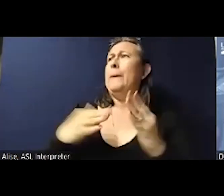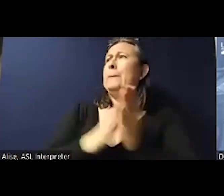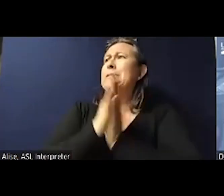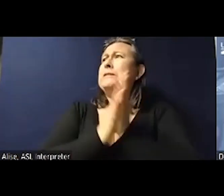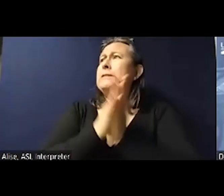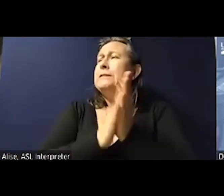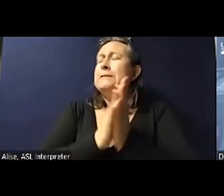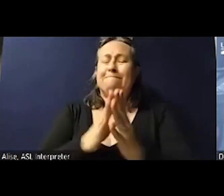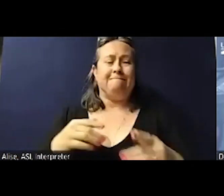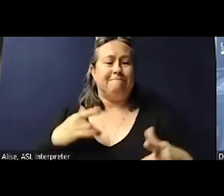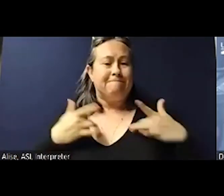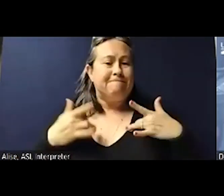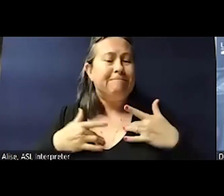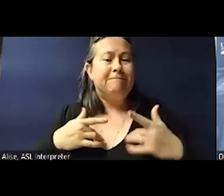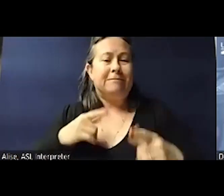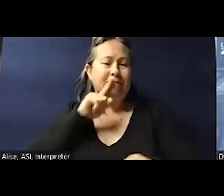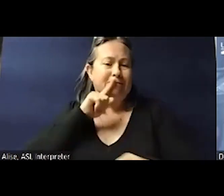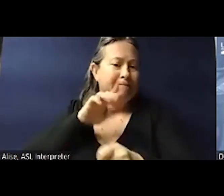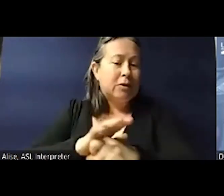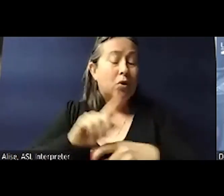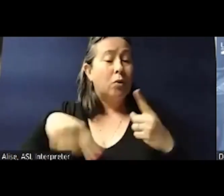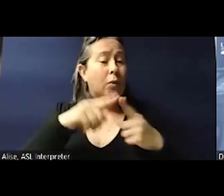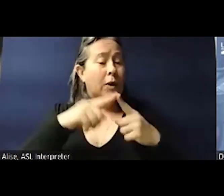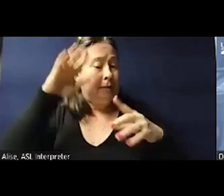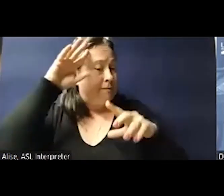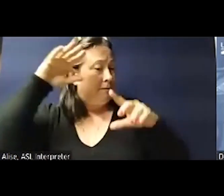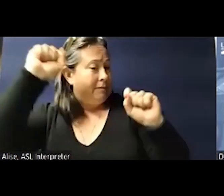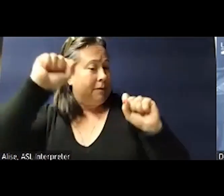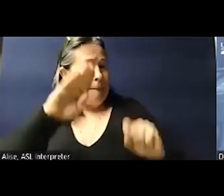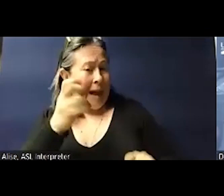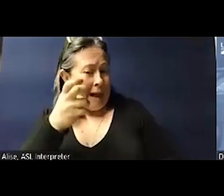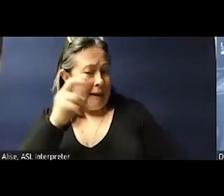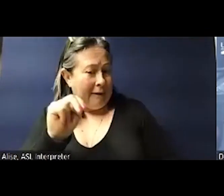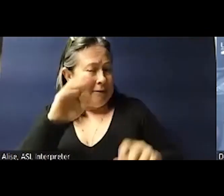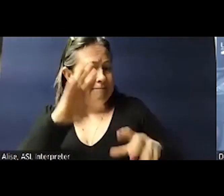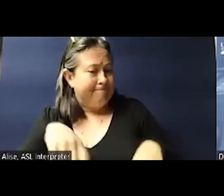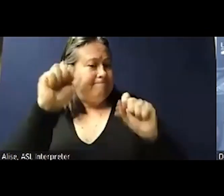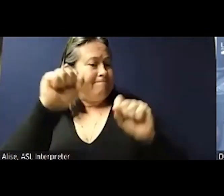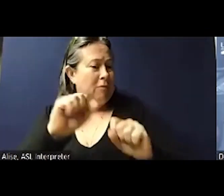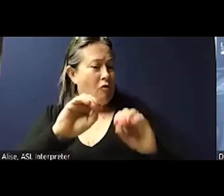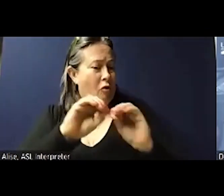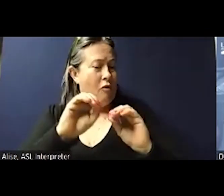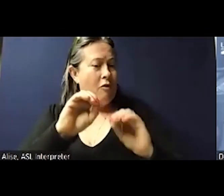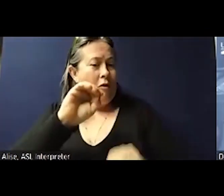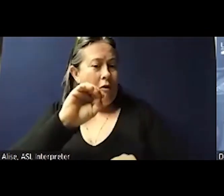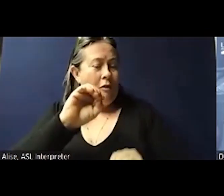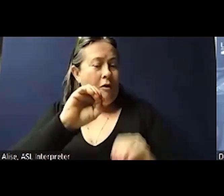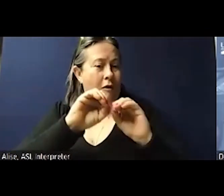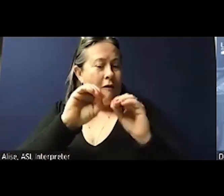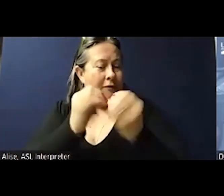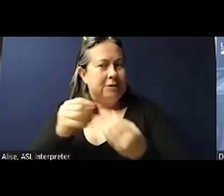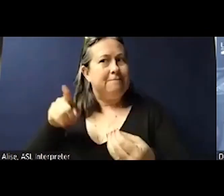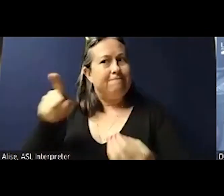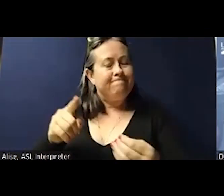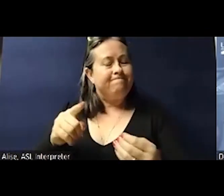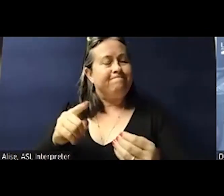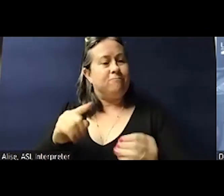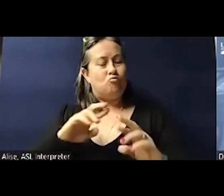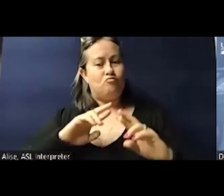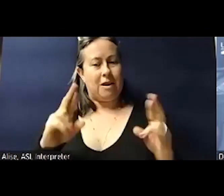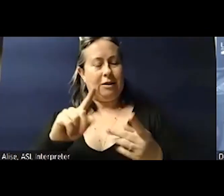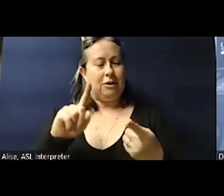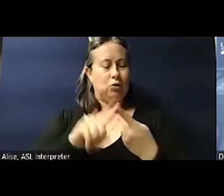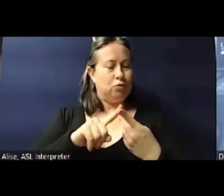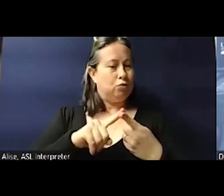and commitment. When President Biden took office, he was determined to supercharge that work and bring his leadership and a whole of government